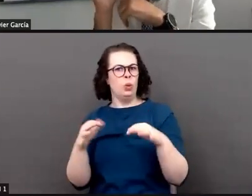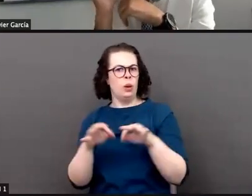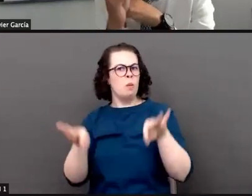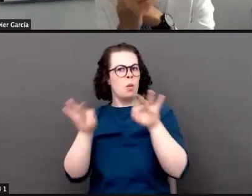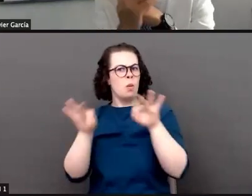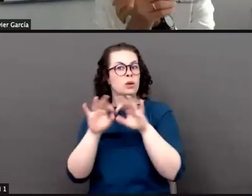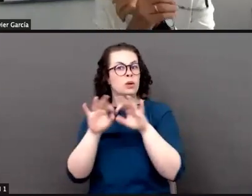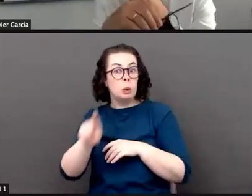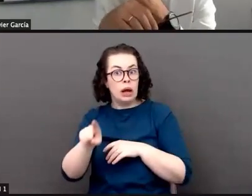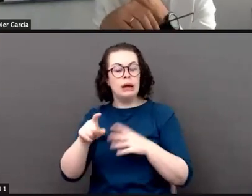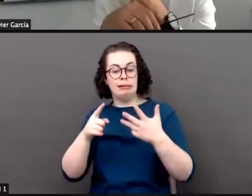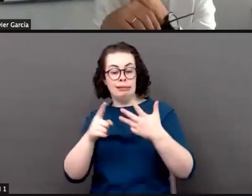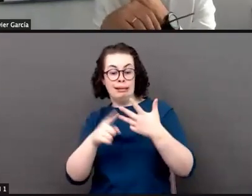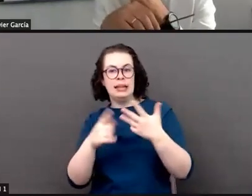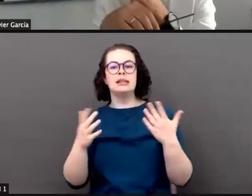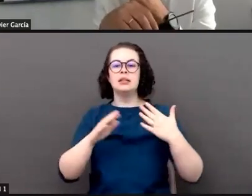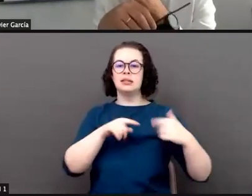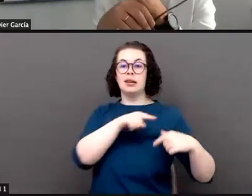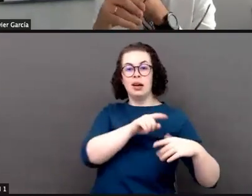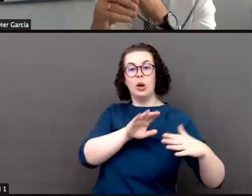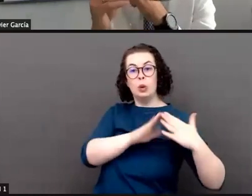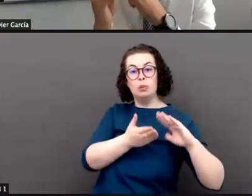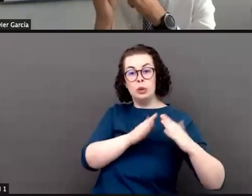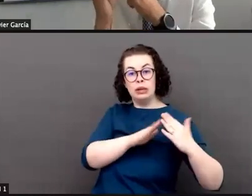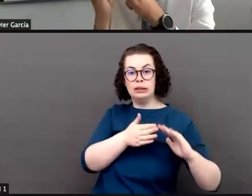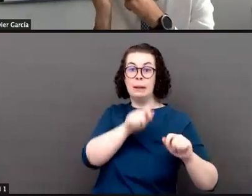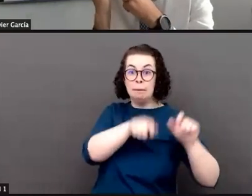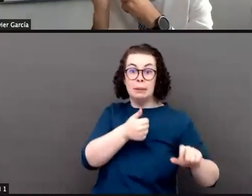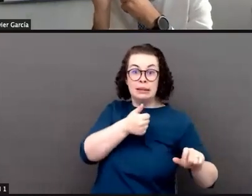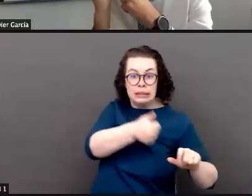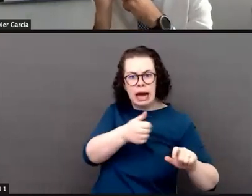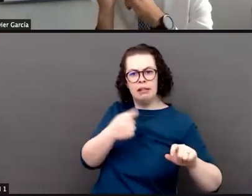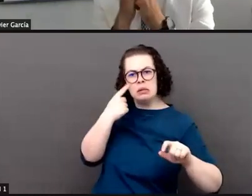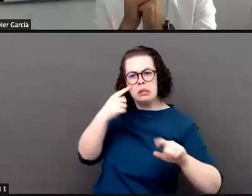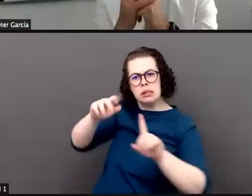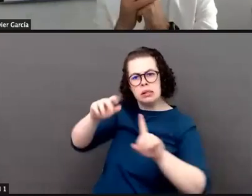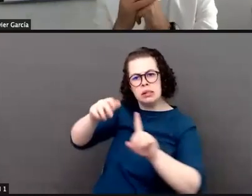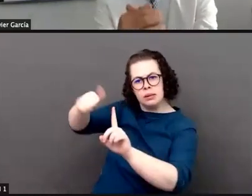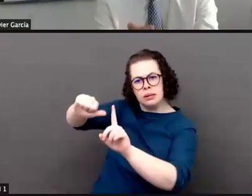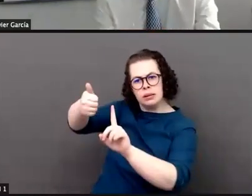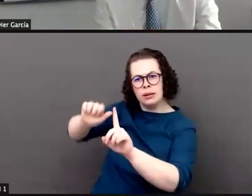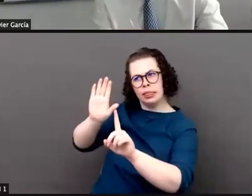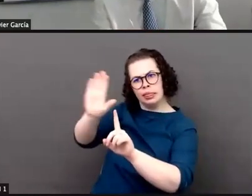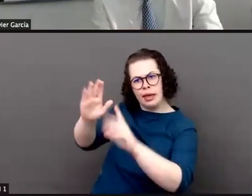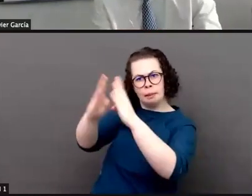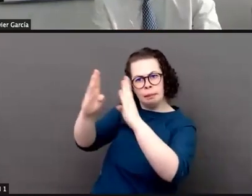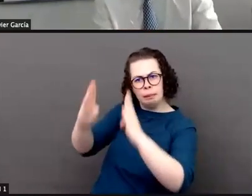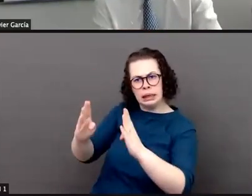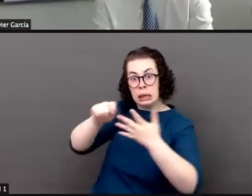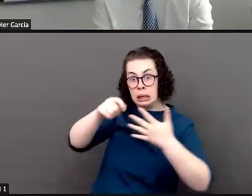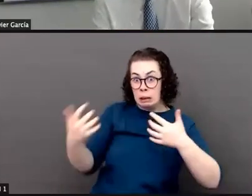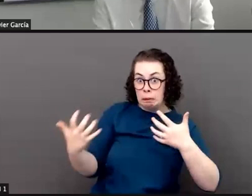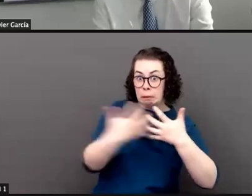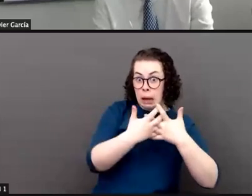assessment to evaluate, to assess the conformity with the building, with the